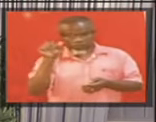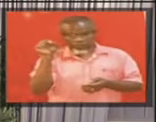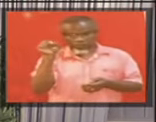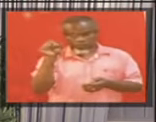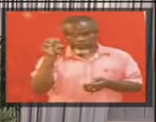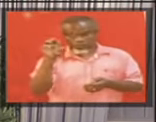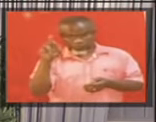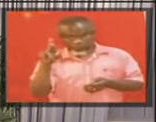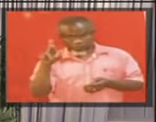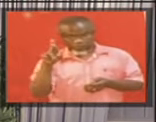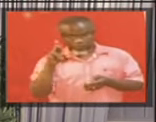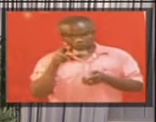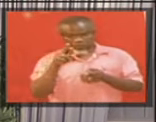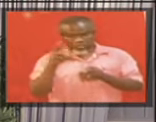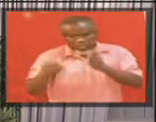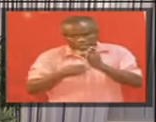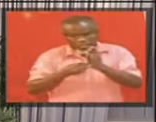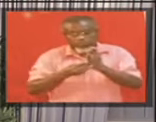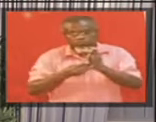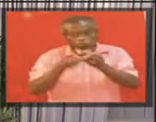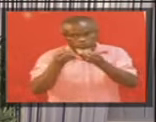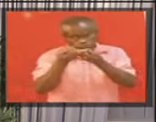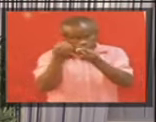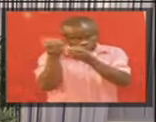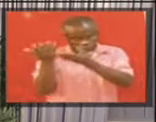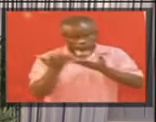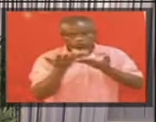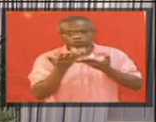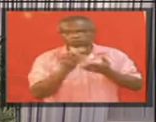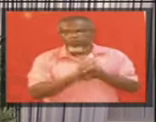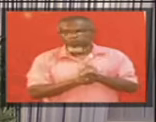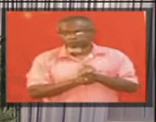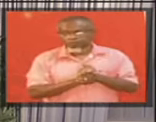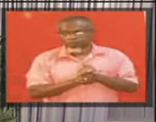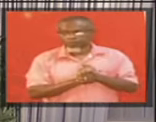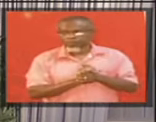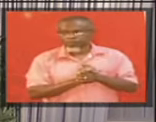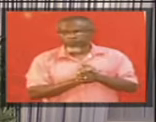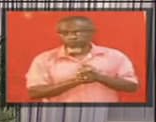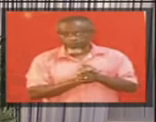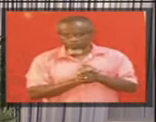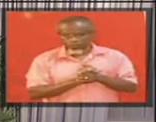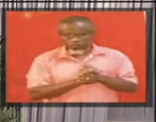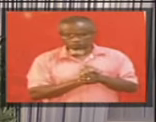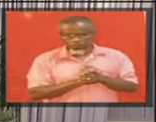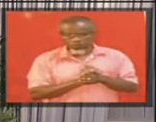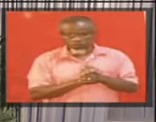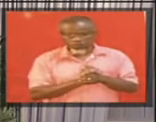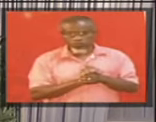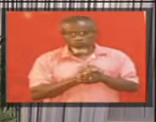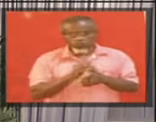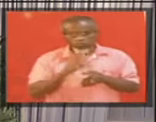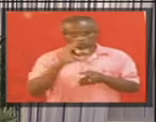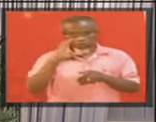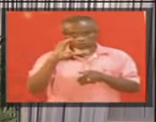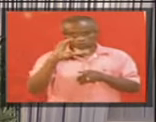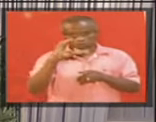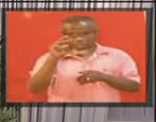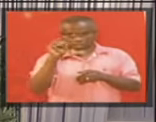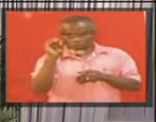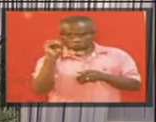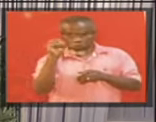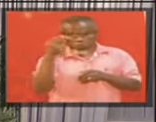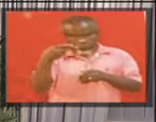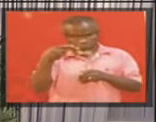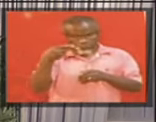colleague to the program. Dr. Fraser will continue in the series of presentations from County Medical Officers of Health who give